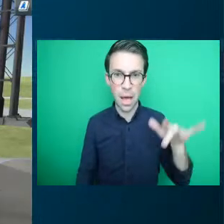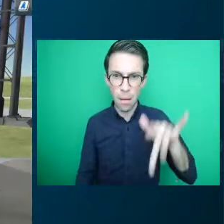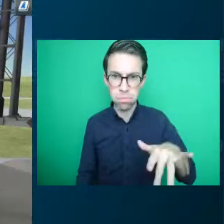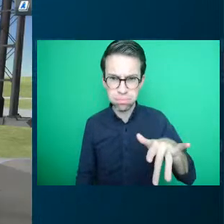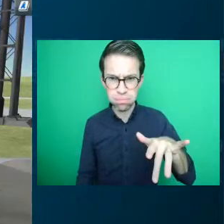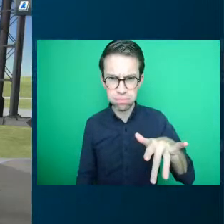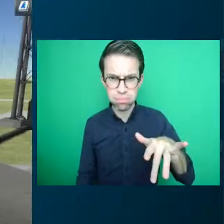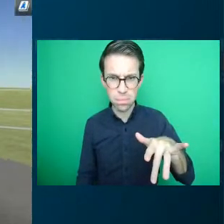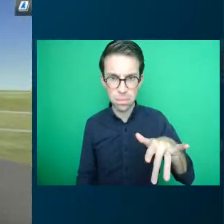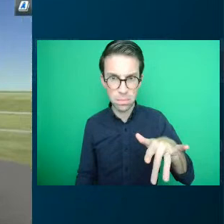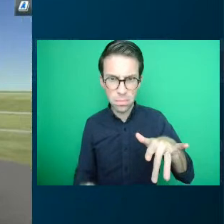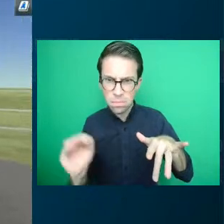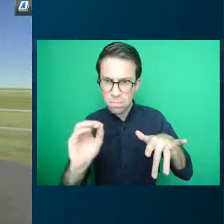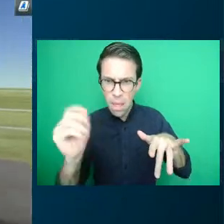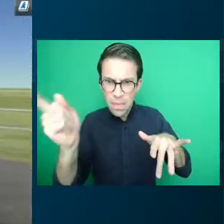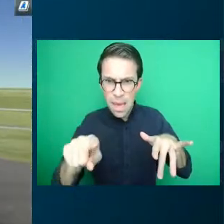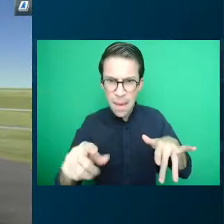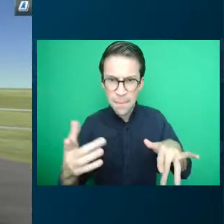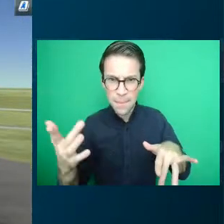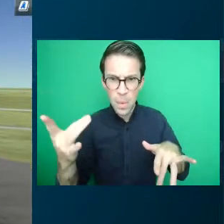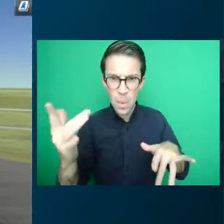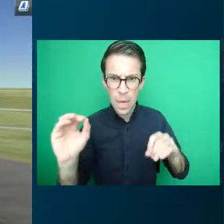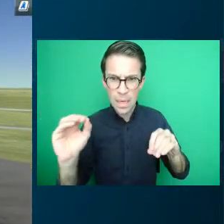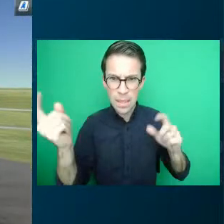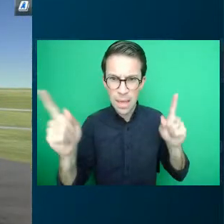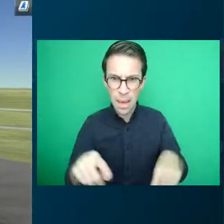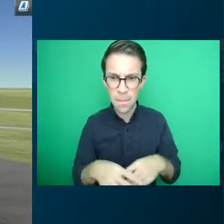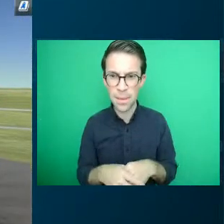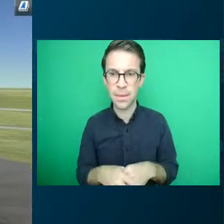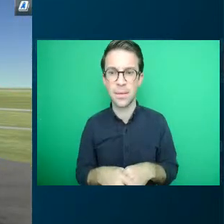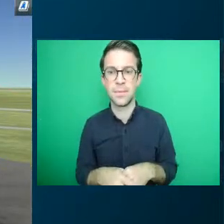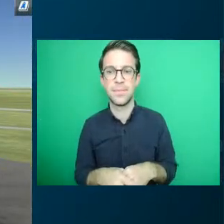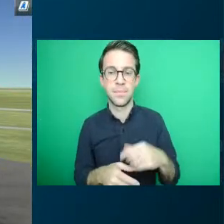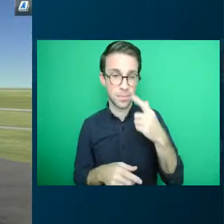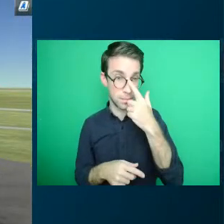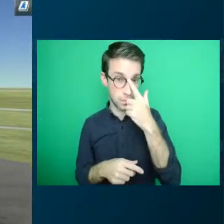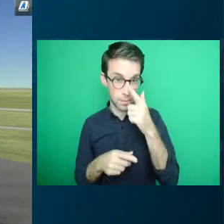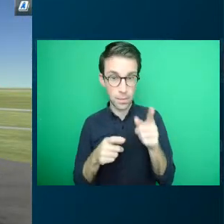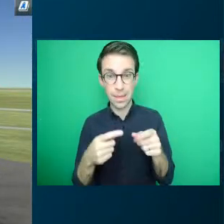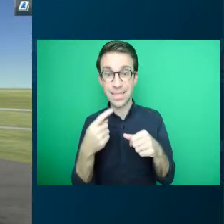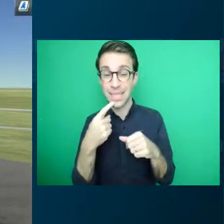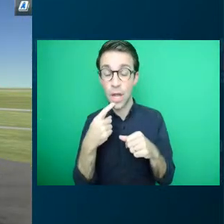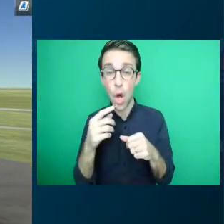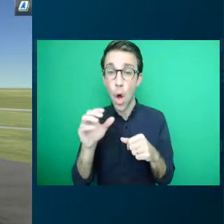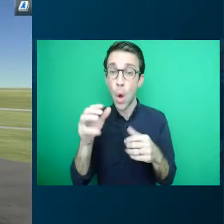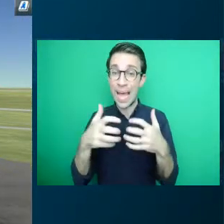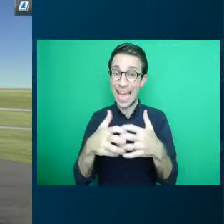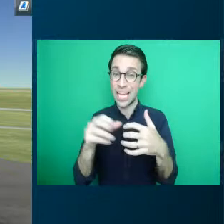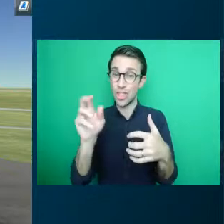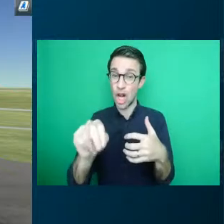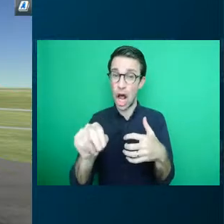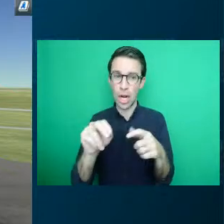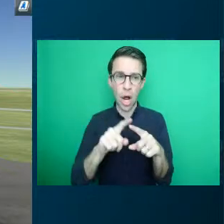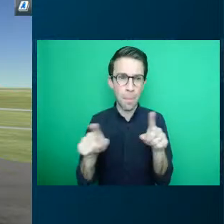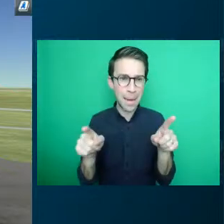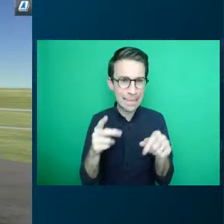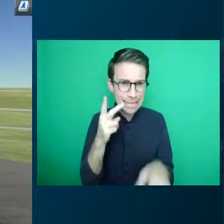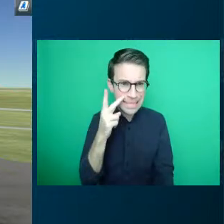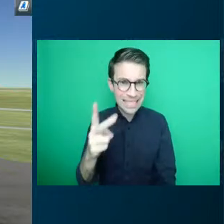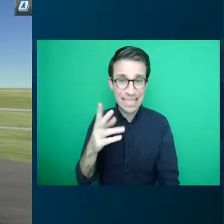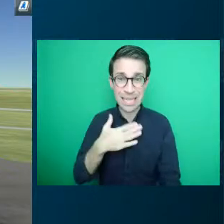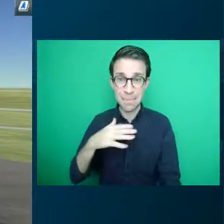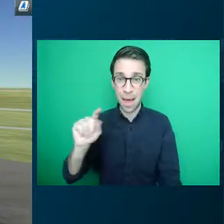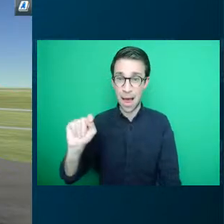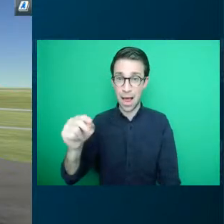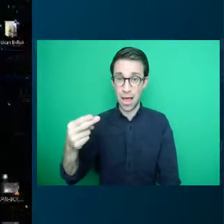and nothing happened. So why did nothing happen? That's because here my rocket, I said, okay, you can turn the engine on, but I left the throttle way down. If you look on the screen right